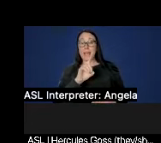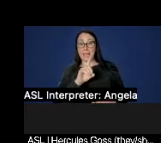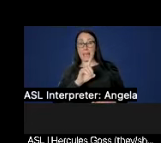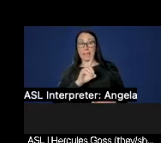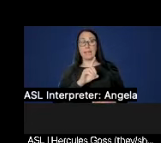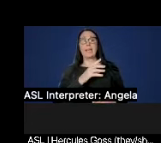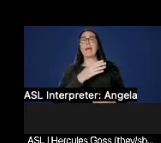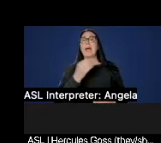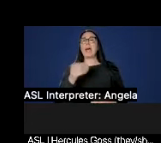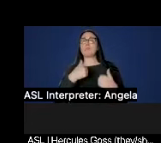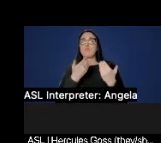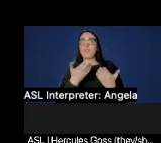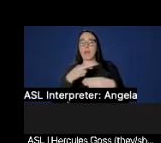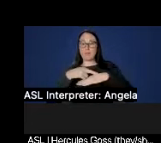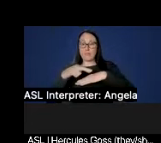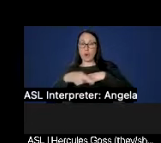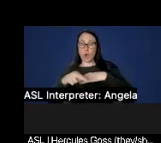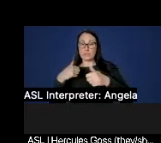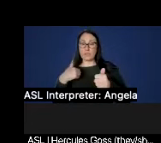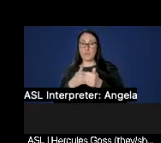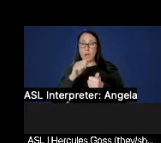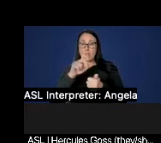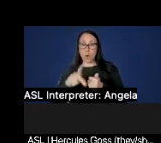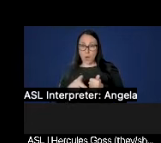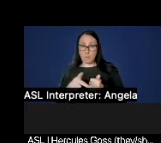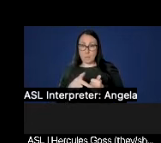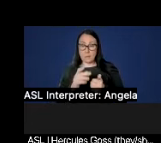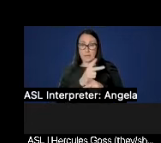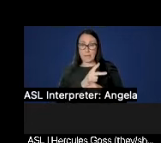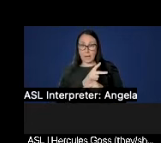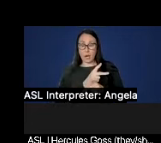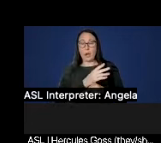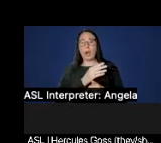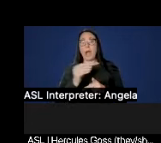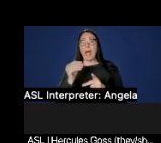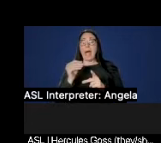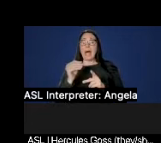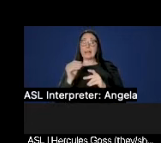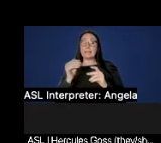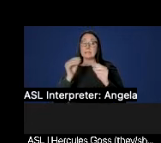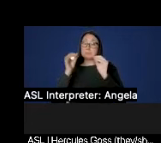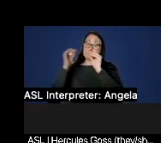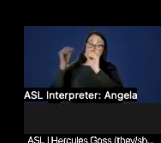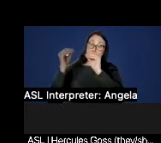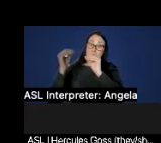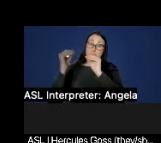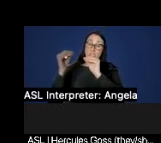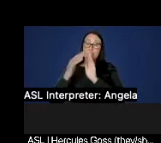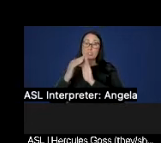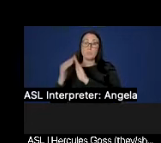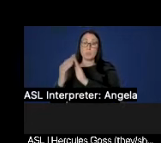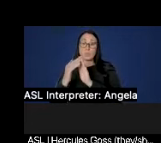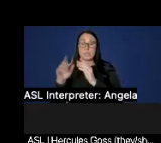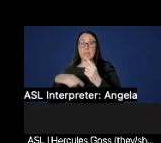follow-up care, to educate the community, in an ongoing conversation about the harm caused by